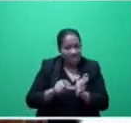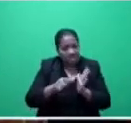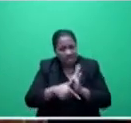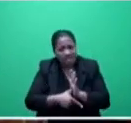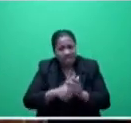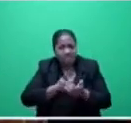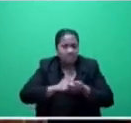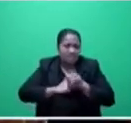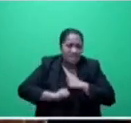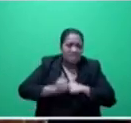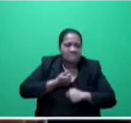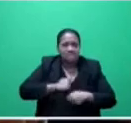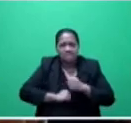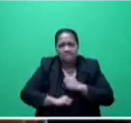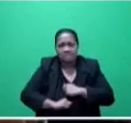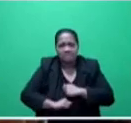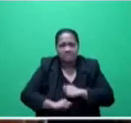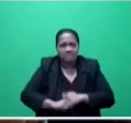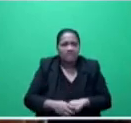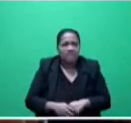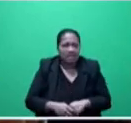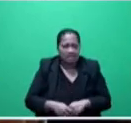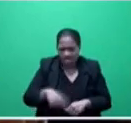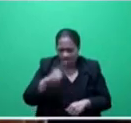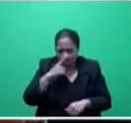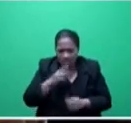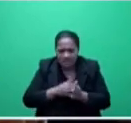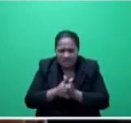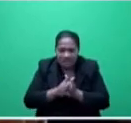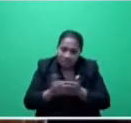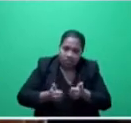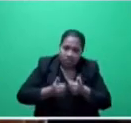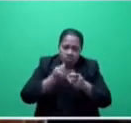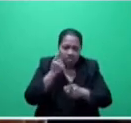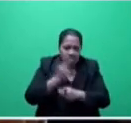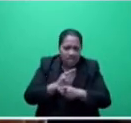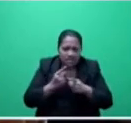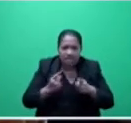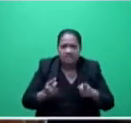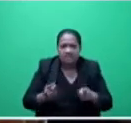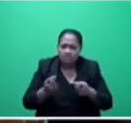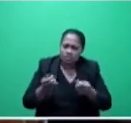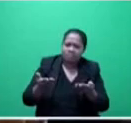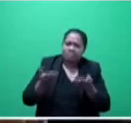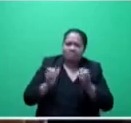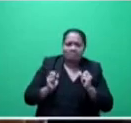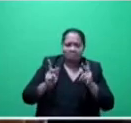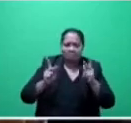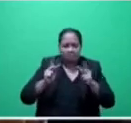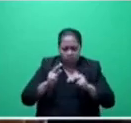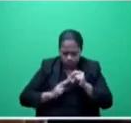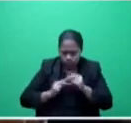sufferings, aspiration of people through good governance will bring opportunities to build a better future